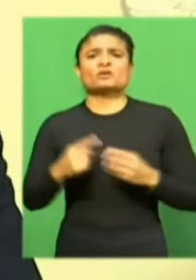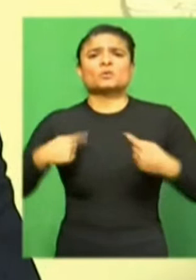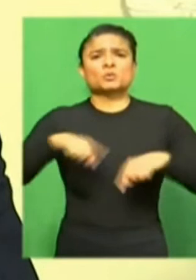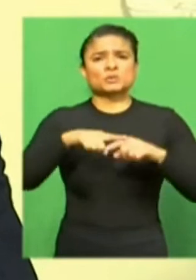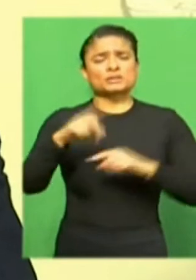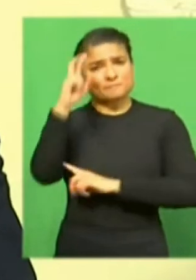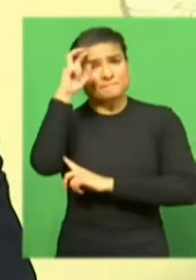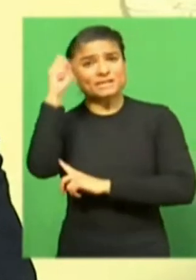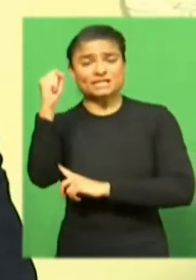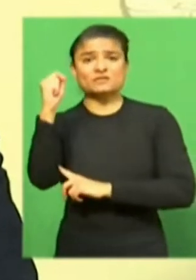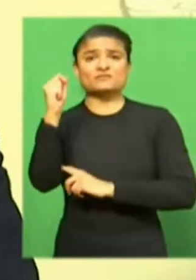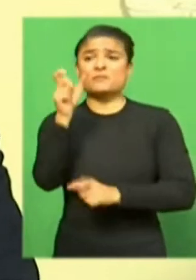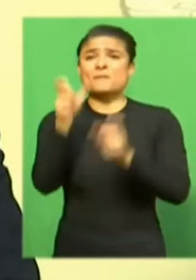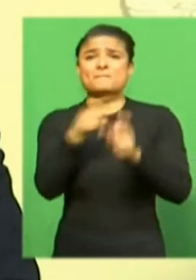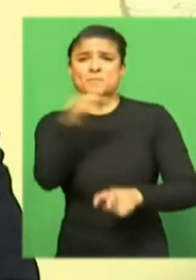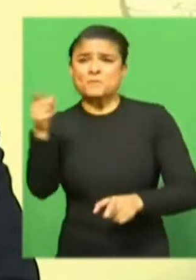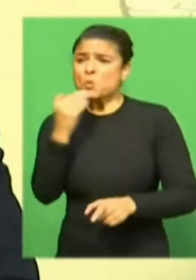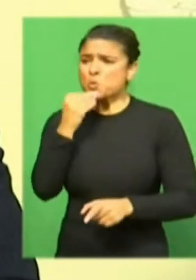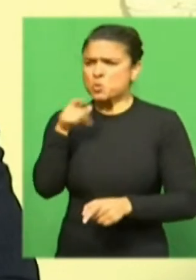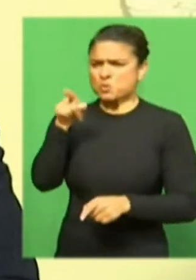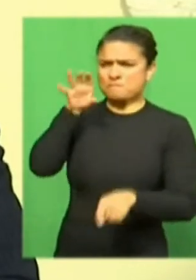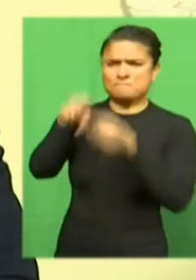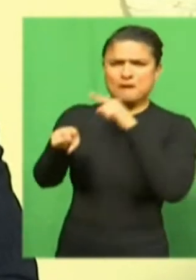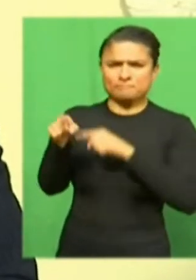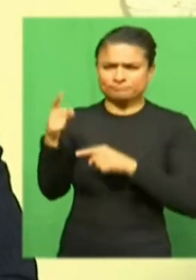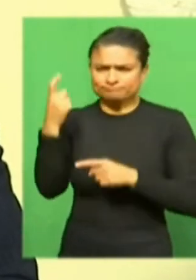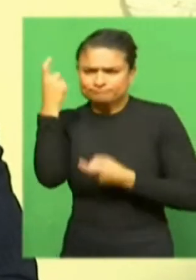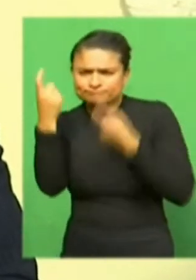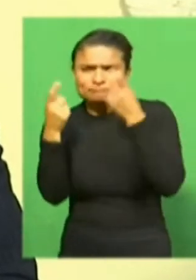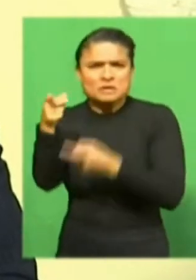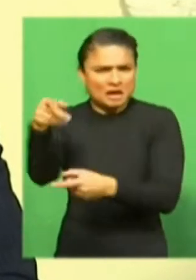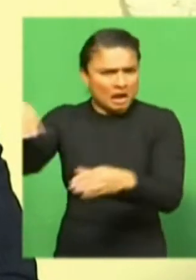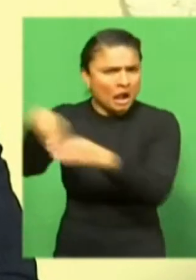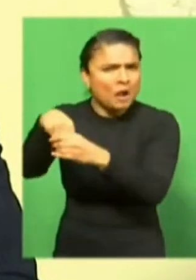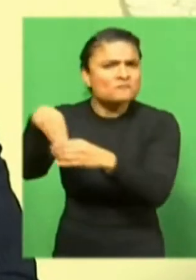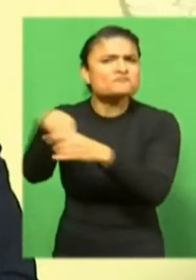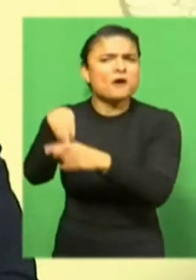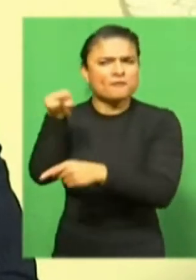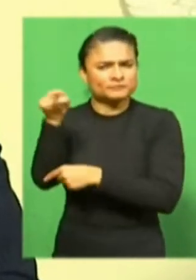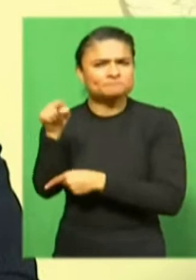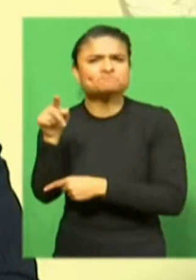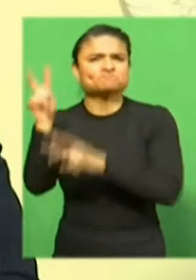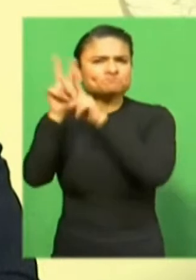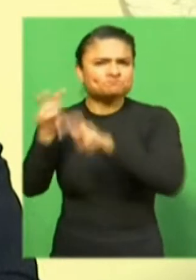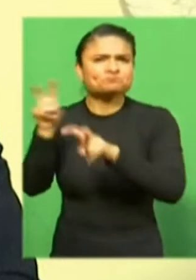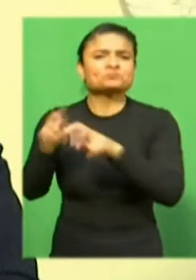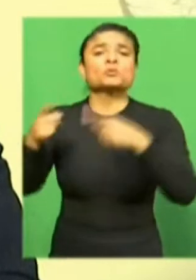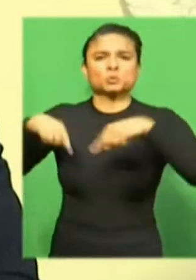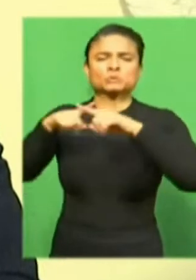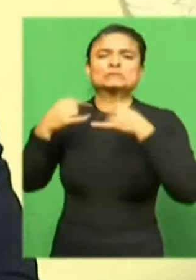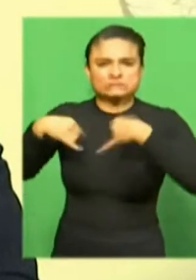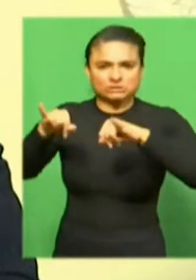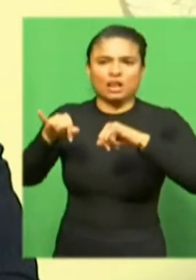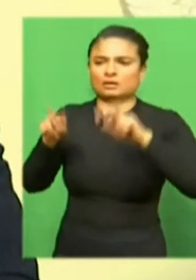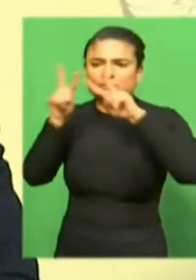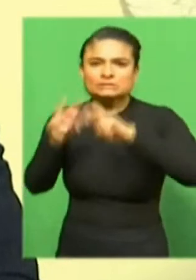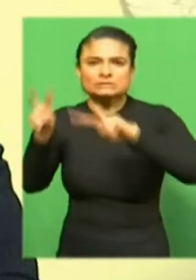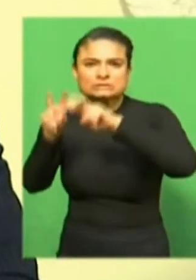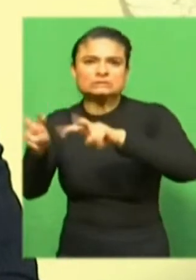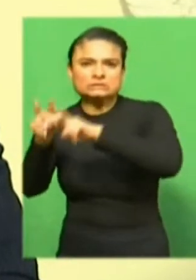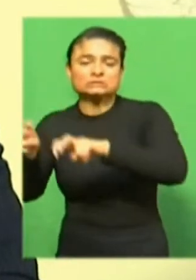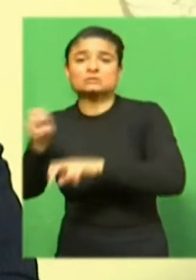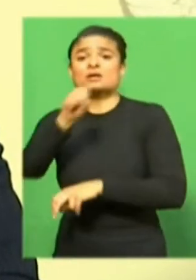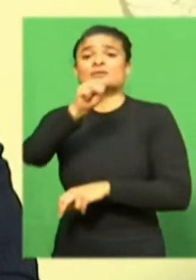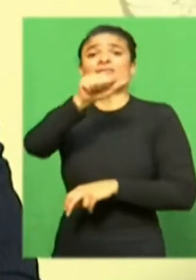been arrested for offenses related to the unrest. The SAPS has activated its community